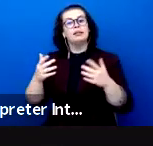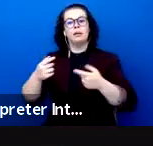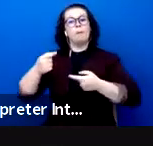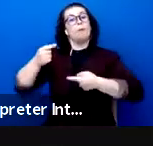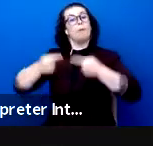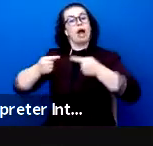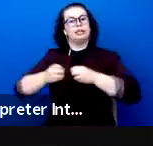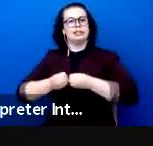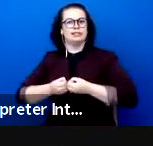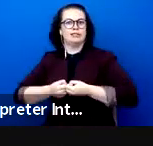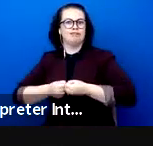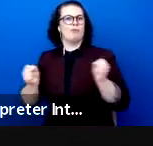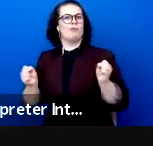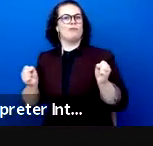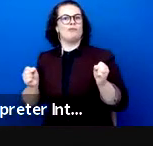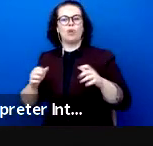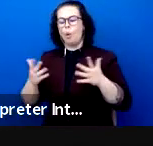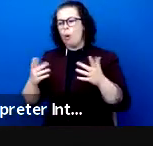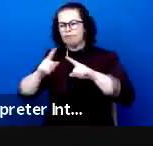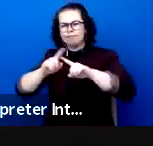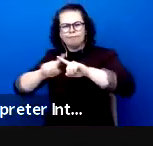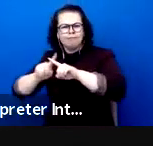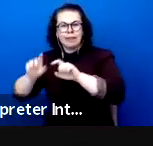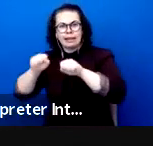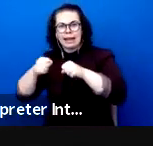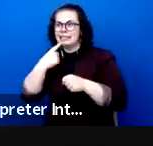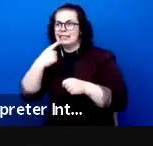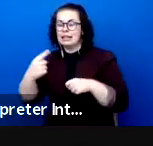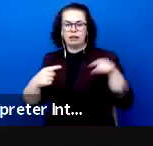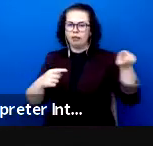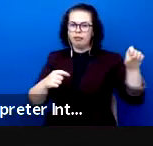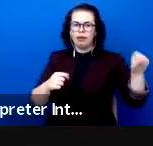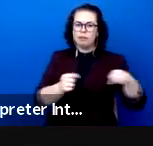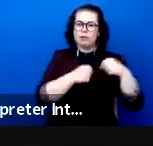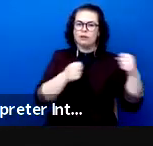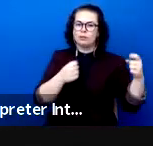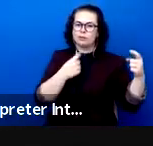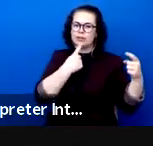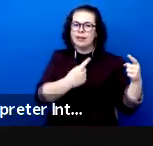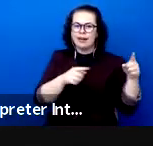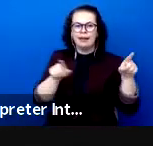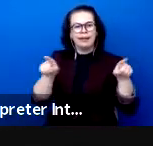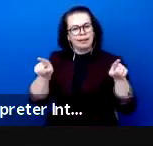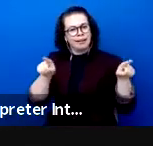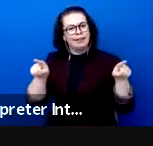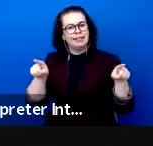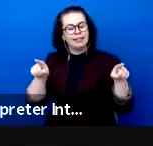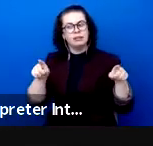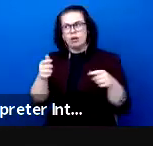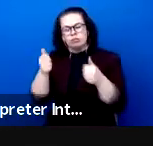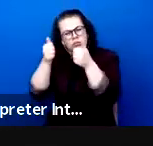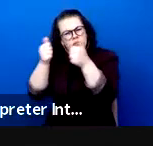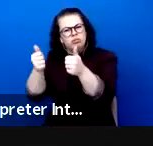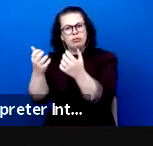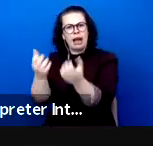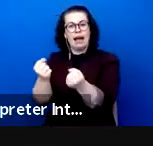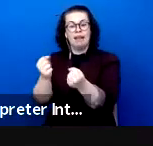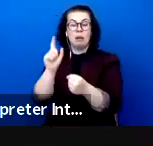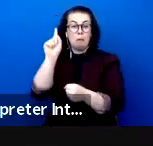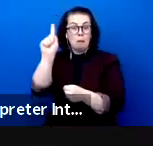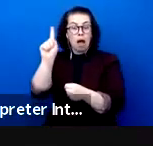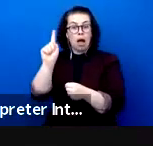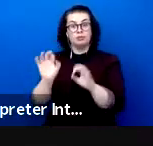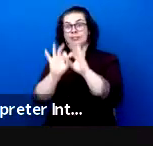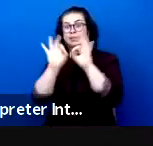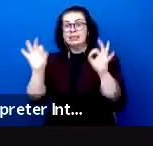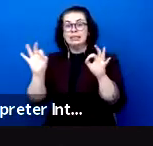But, in all times, it faces several challenges. To address all